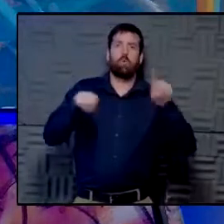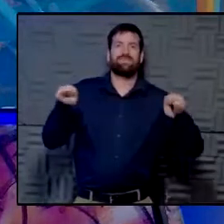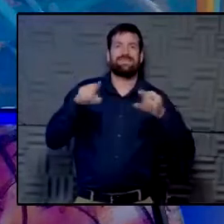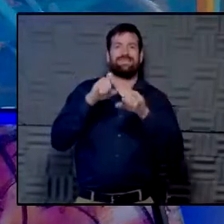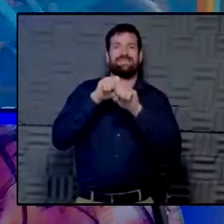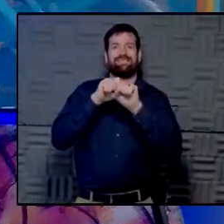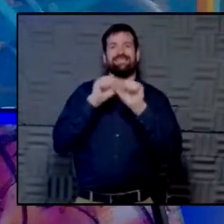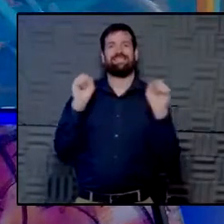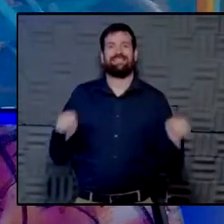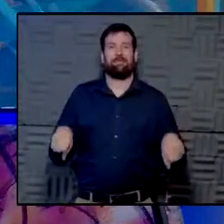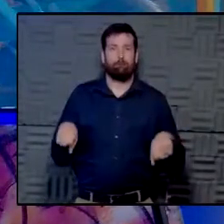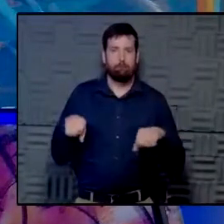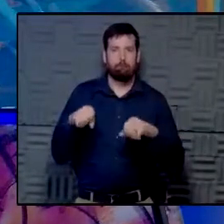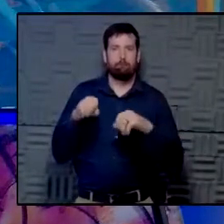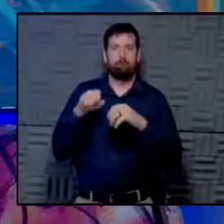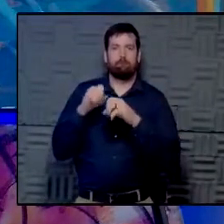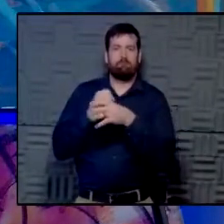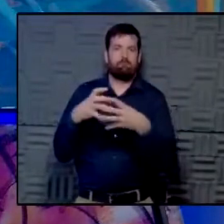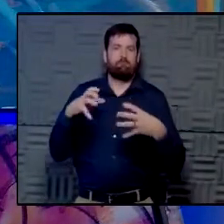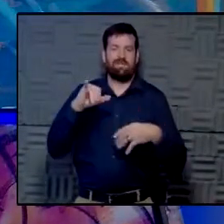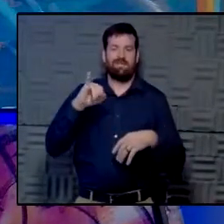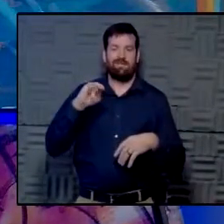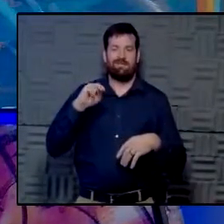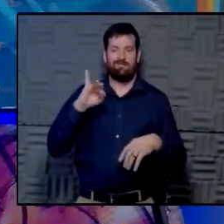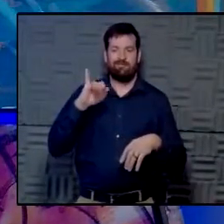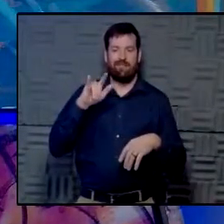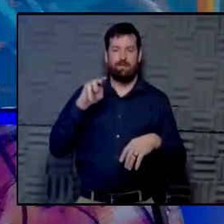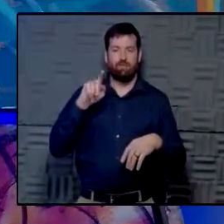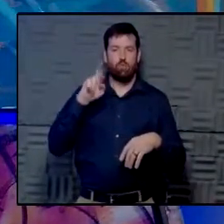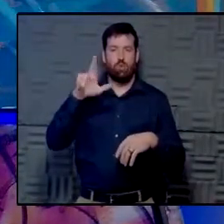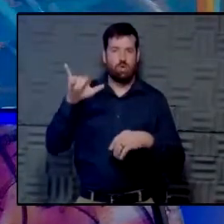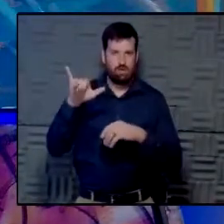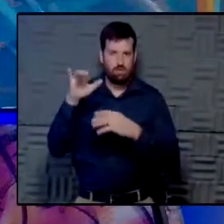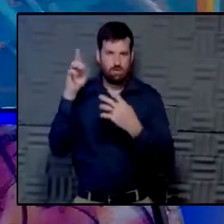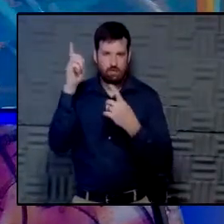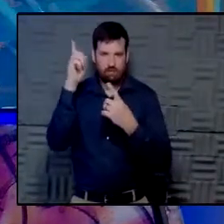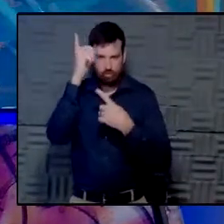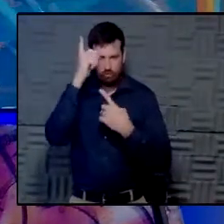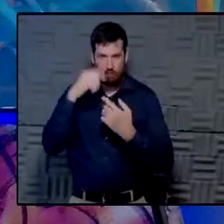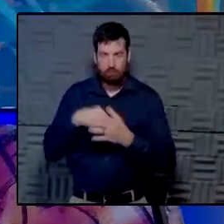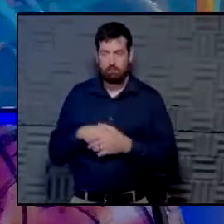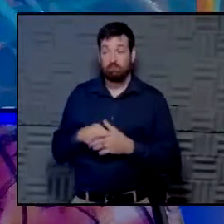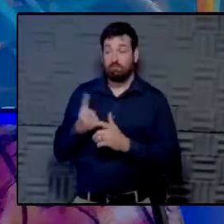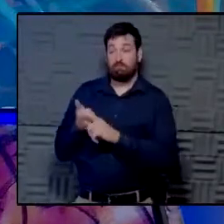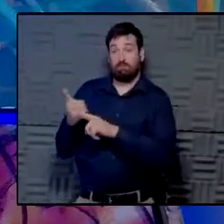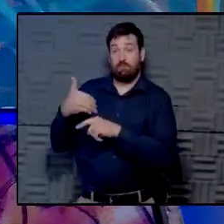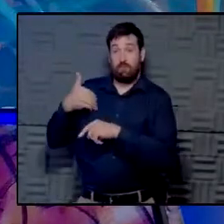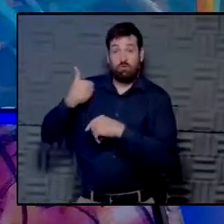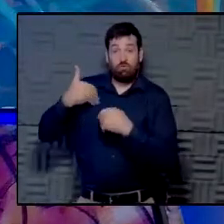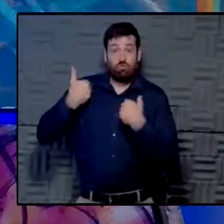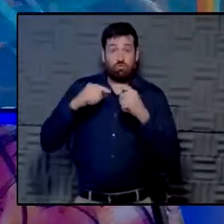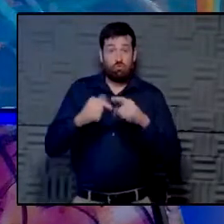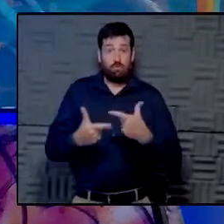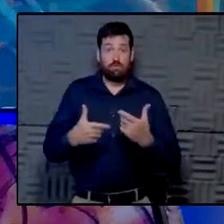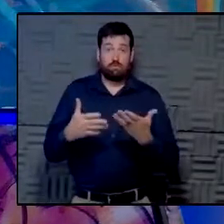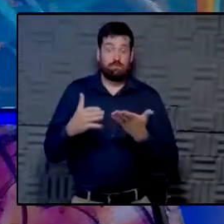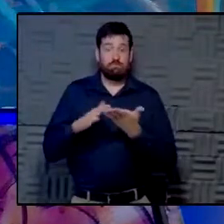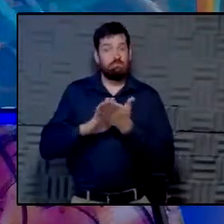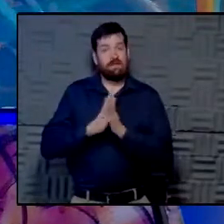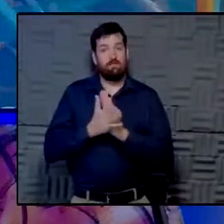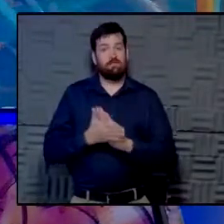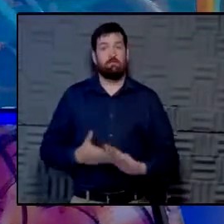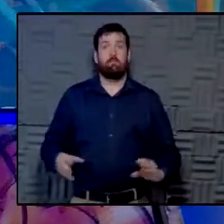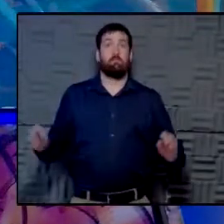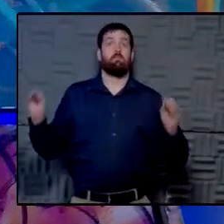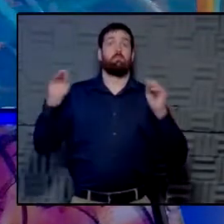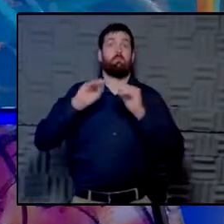right now with kids and COVID? You know, we do understand that younger age groups are becoming a larger proportion of the